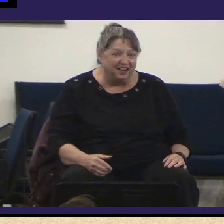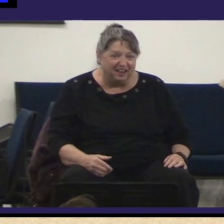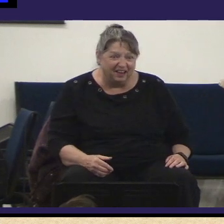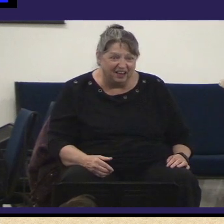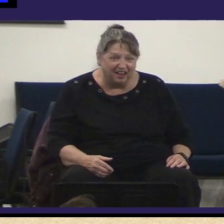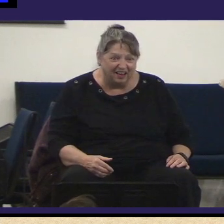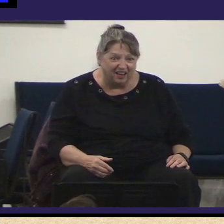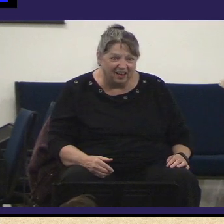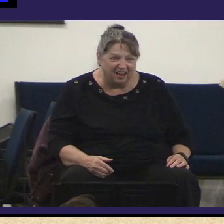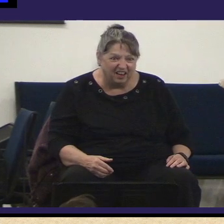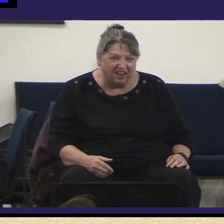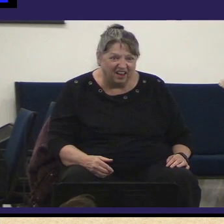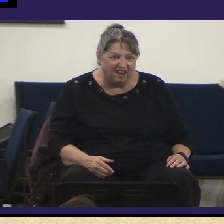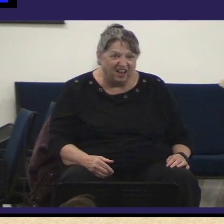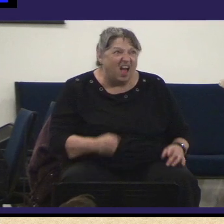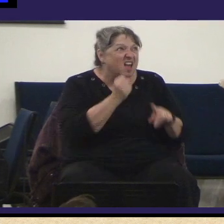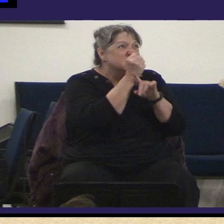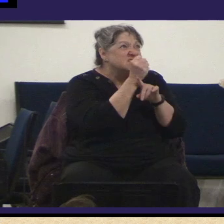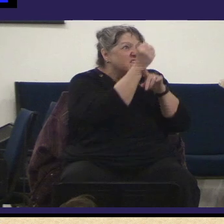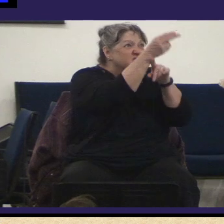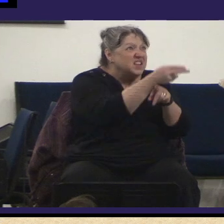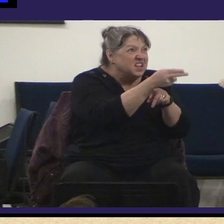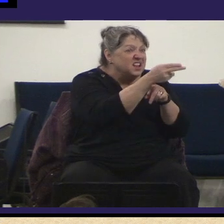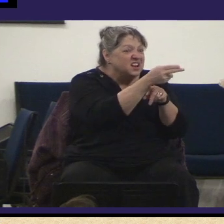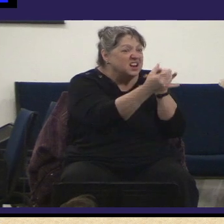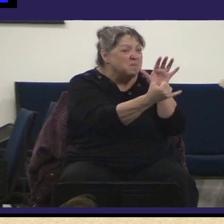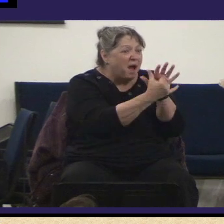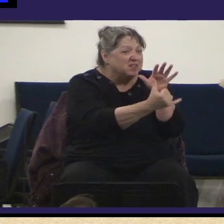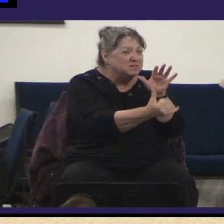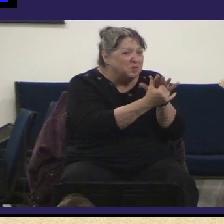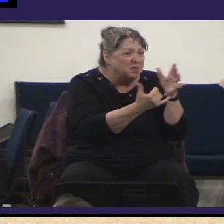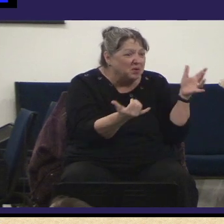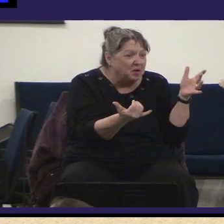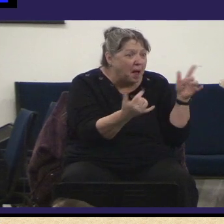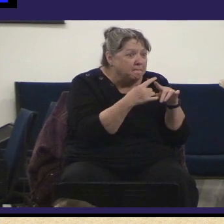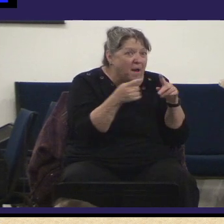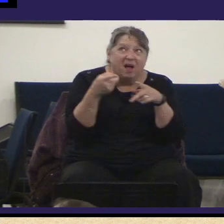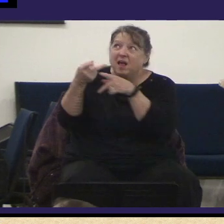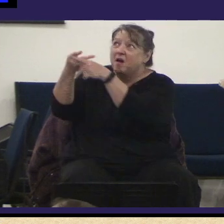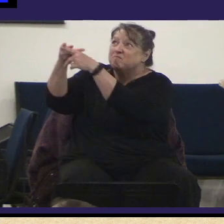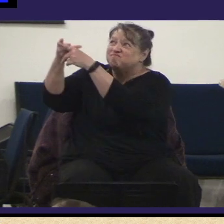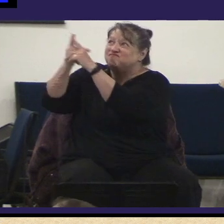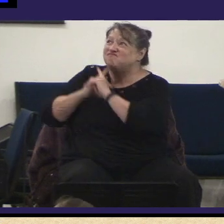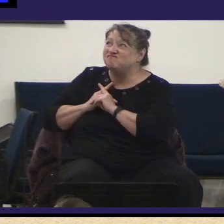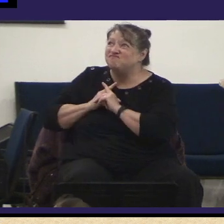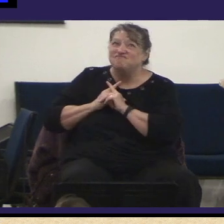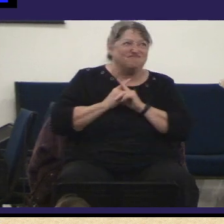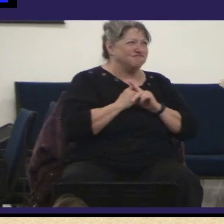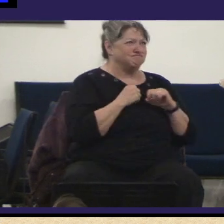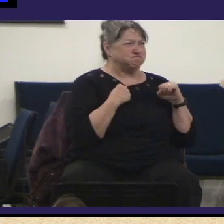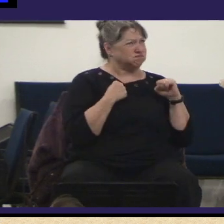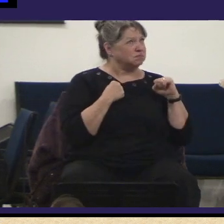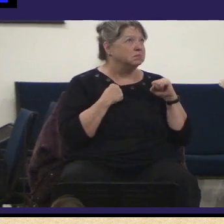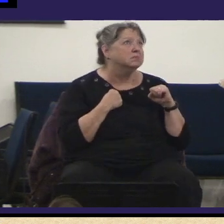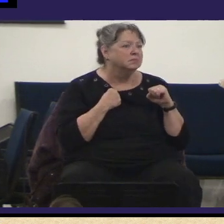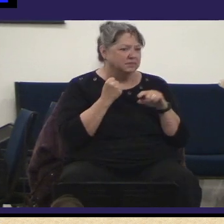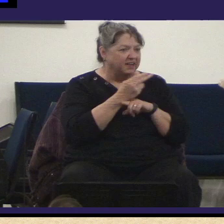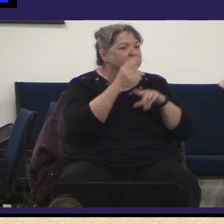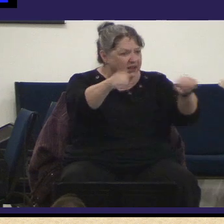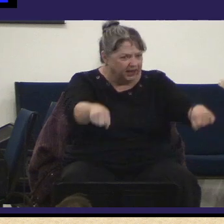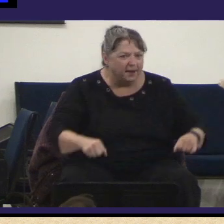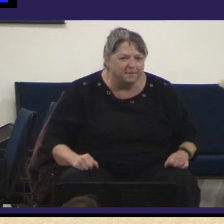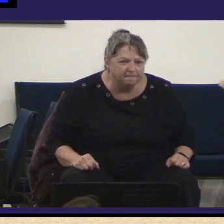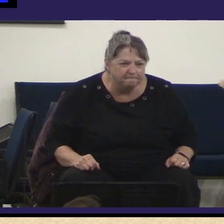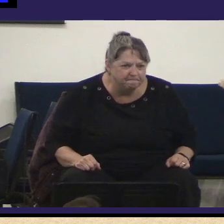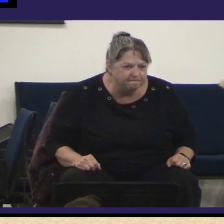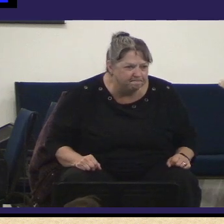realm. That's why we need Jesus. And that's why I encourage so much the